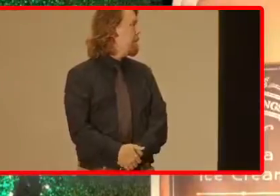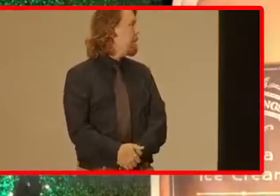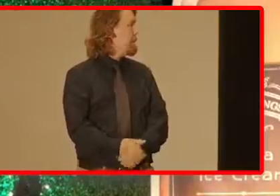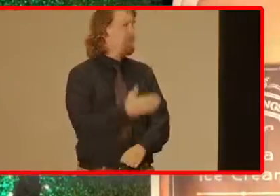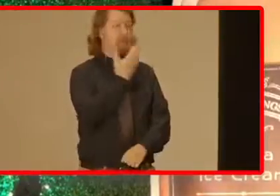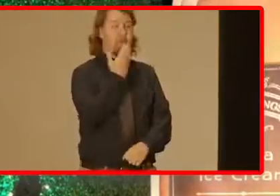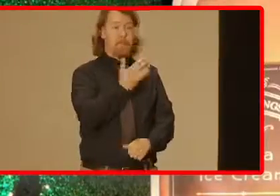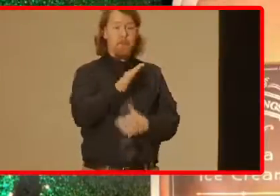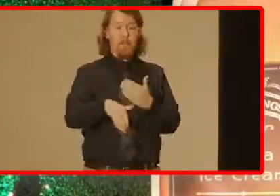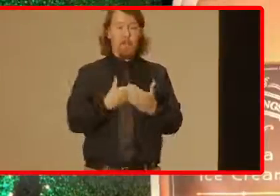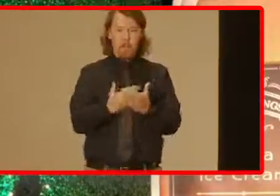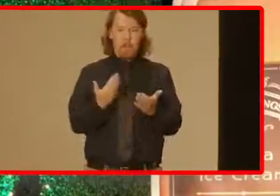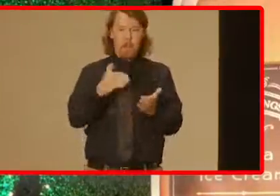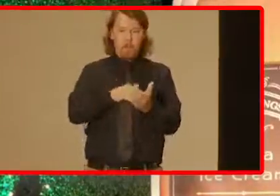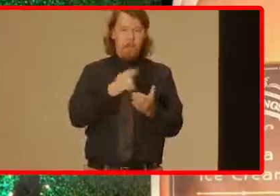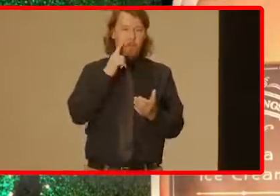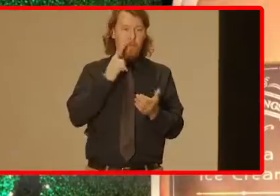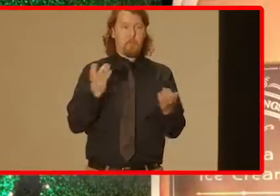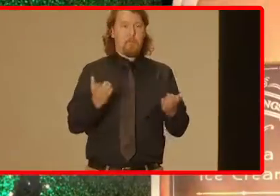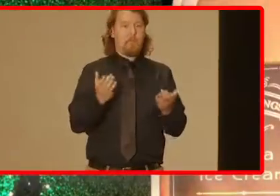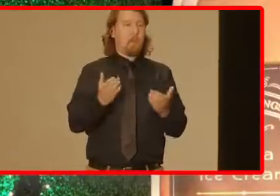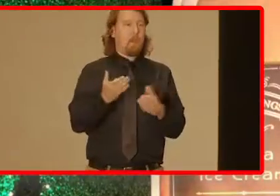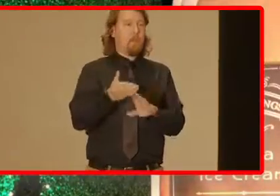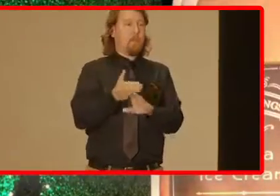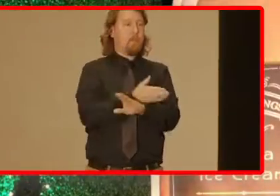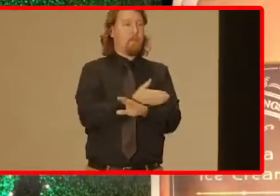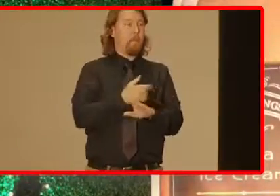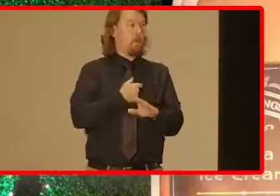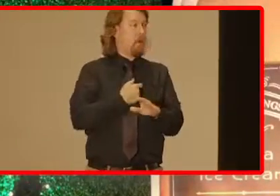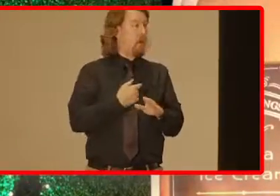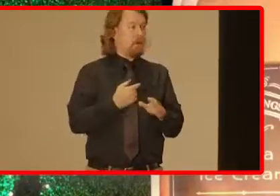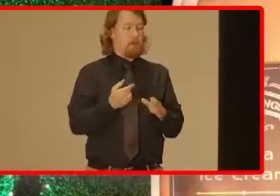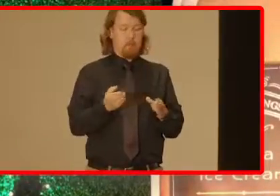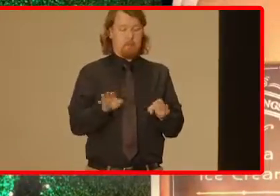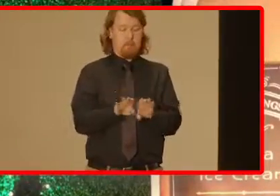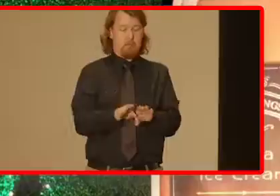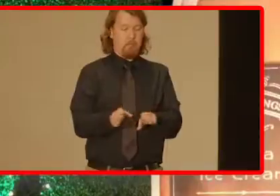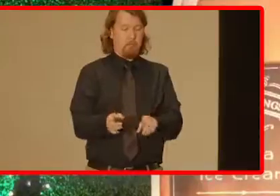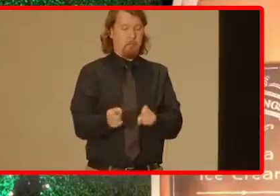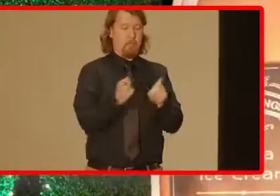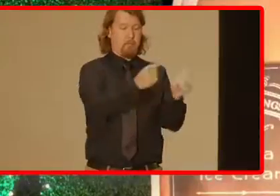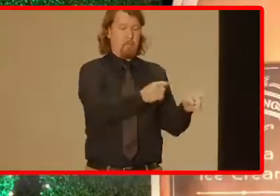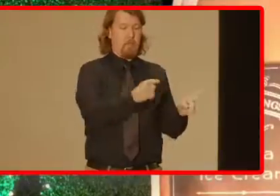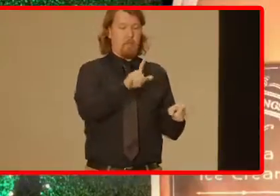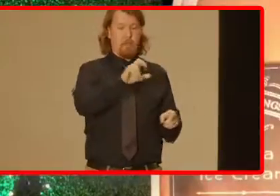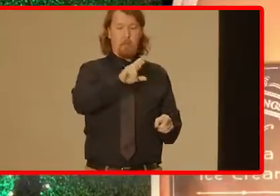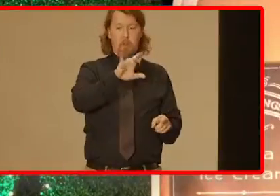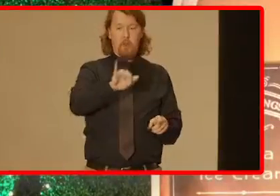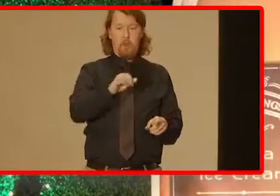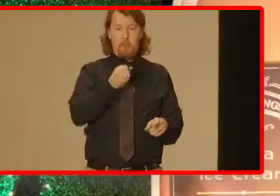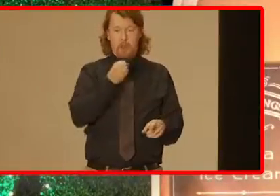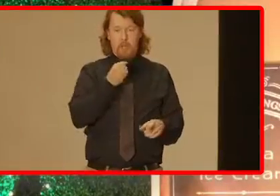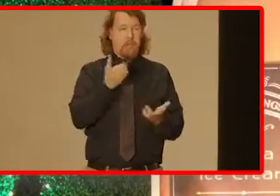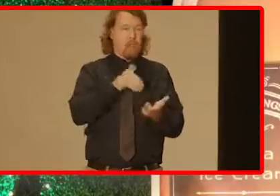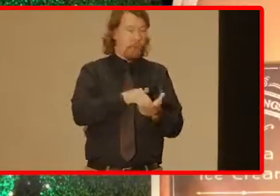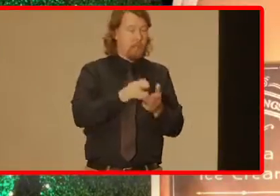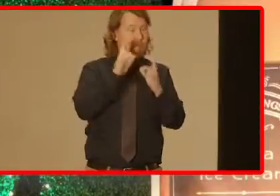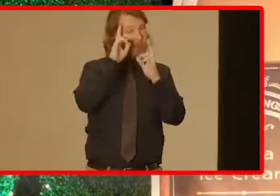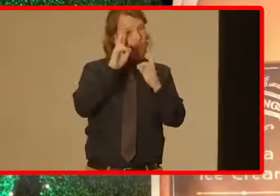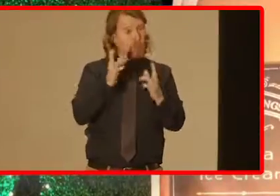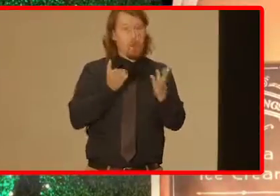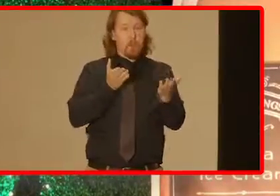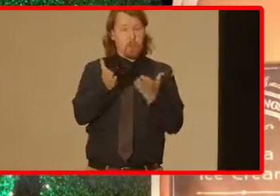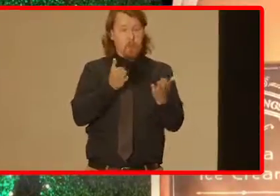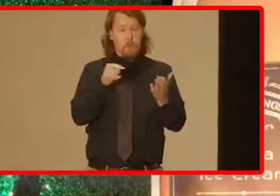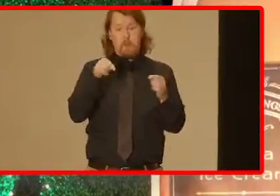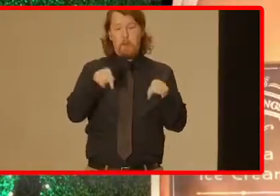Thank you all once again for being here. Before I conclude and pass it to Lori, I just want to say that it's really been an honor, again, to serve on this